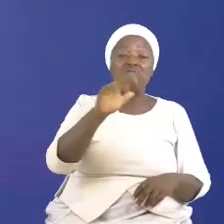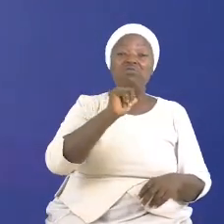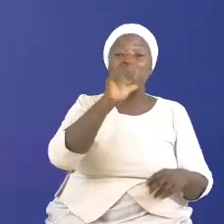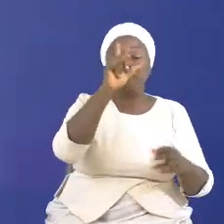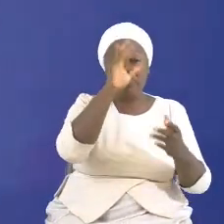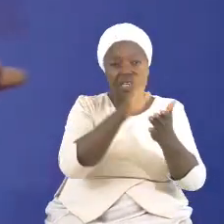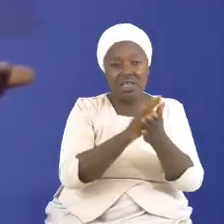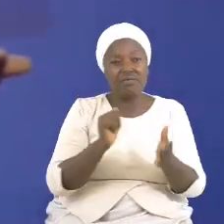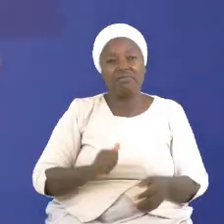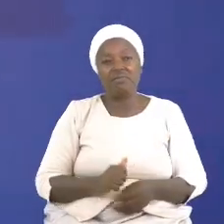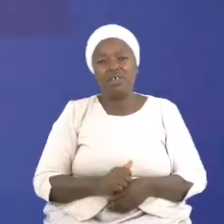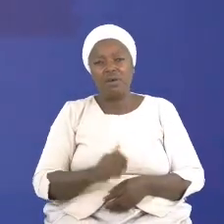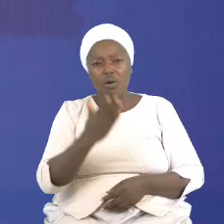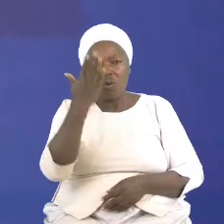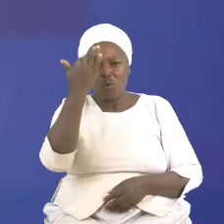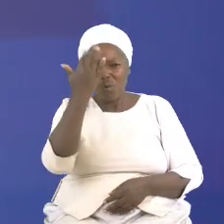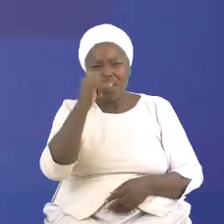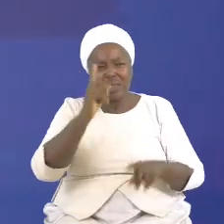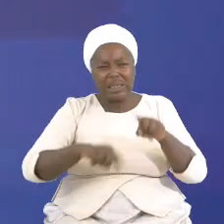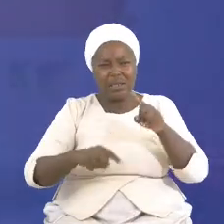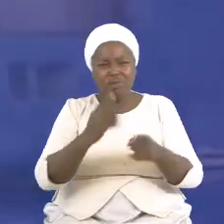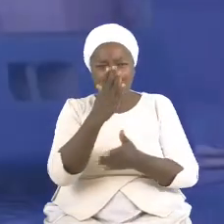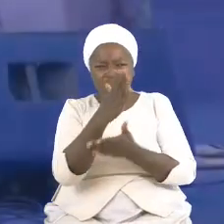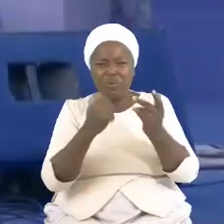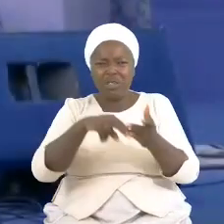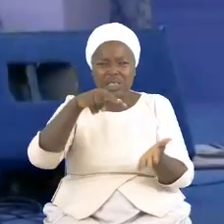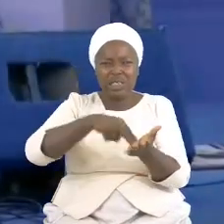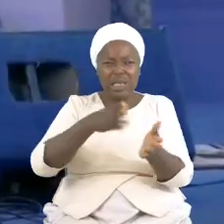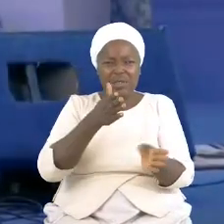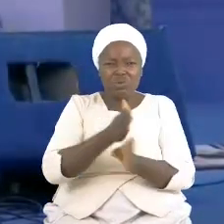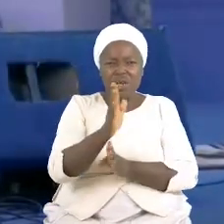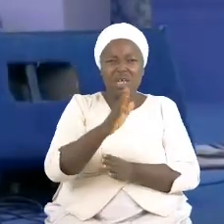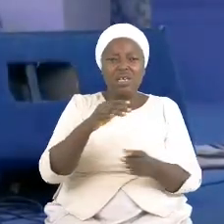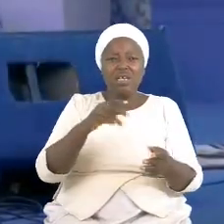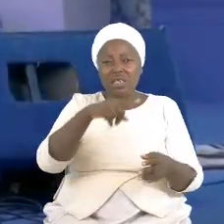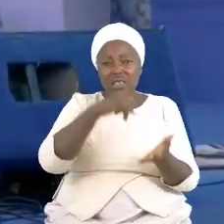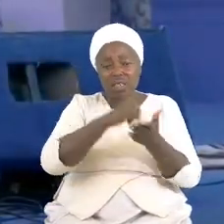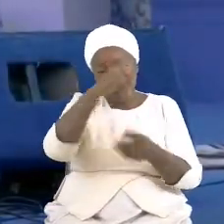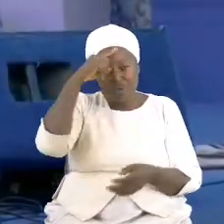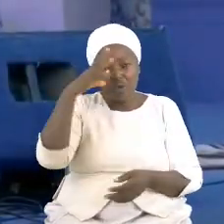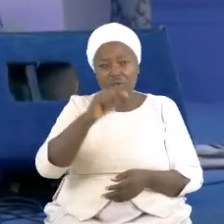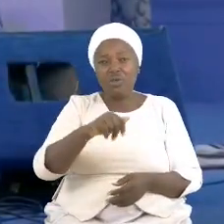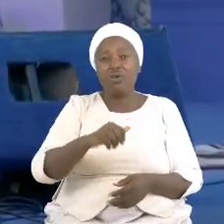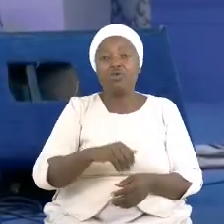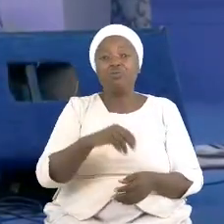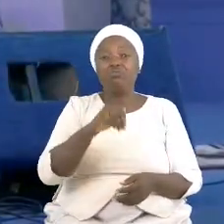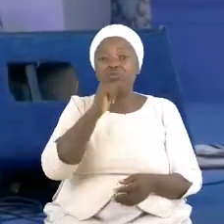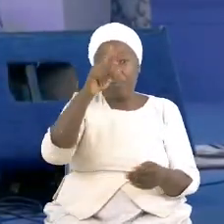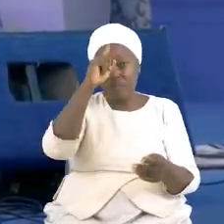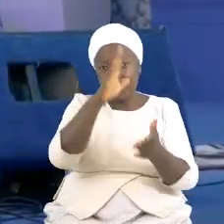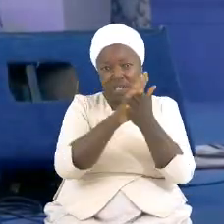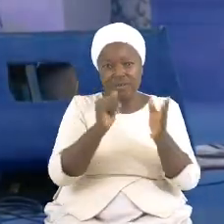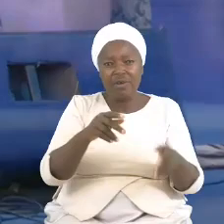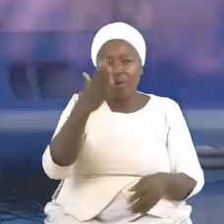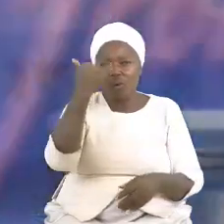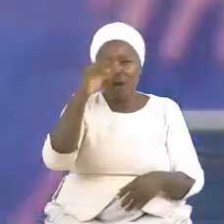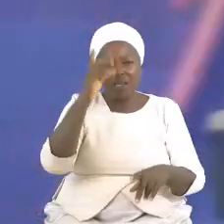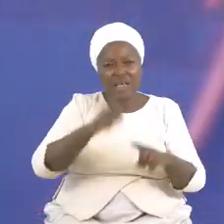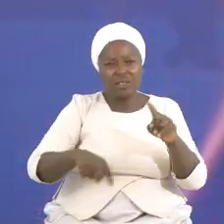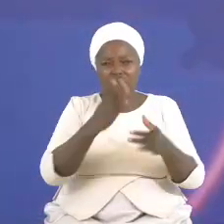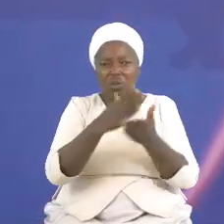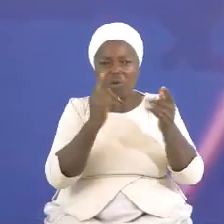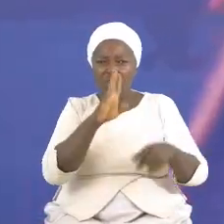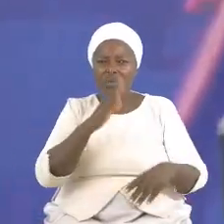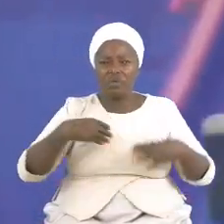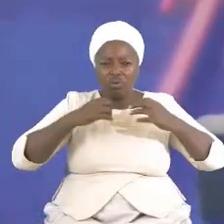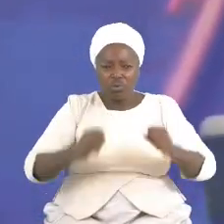Why can't somebody live straight? Because of unbelief. Why can't somebody be strong and walk